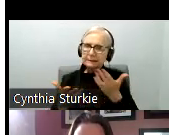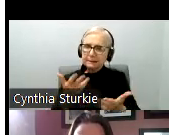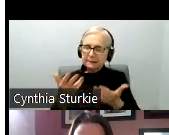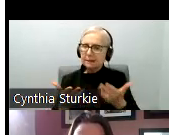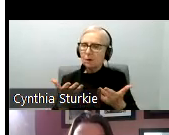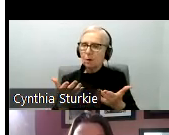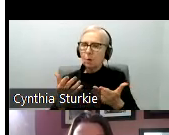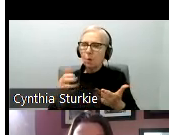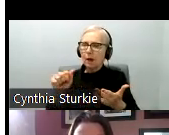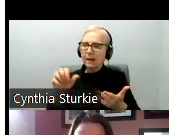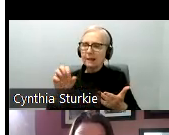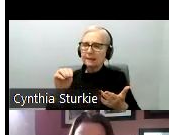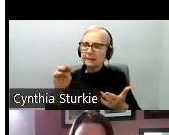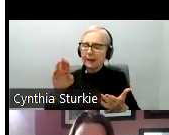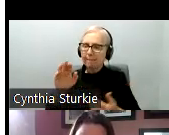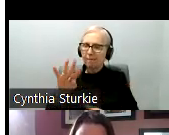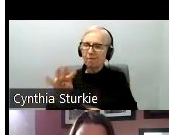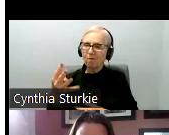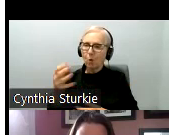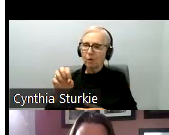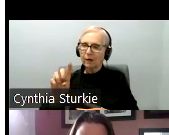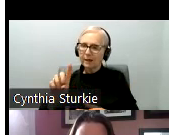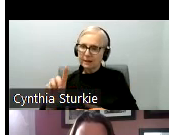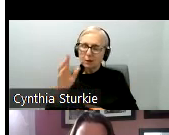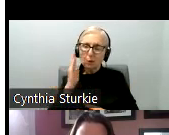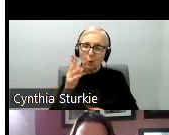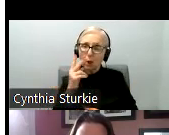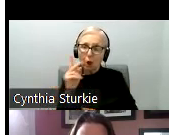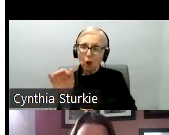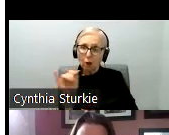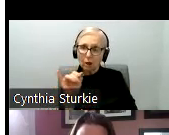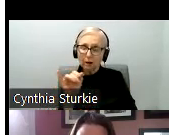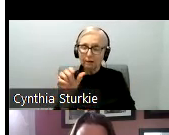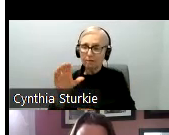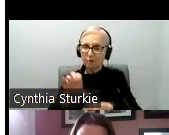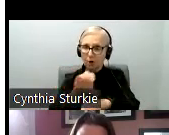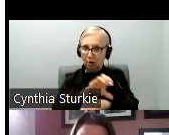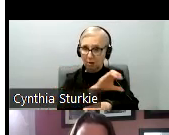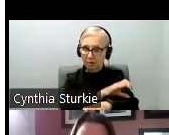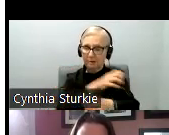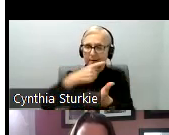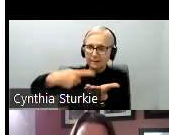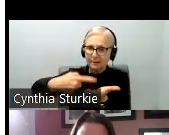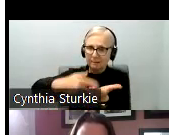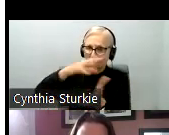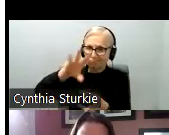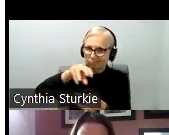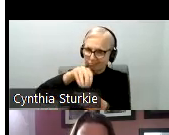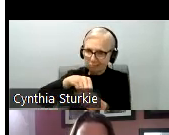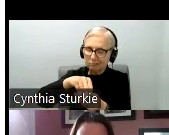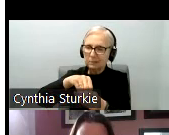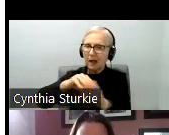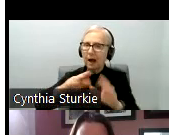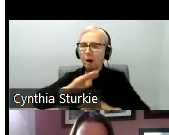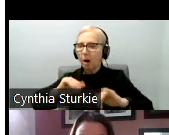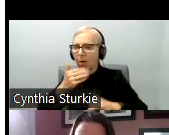what ASAM 4th edition might look like for Colorado. This is a discussion that we're having internally to figure out how